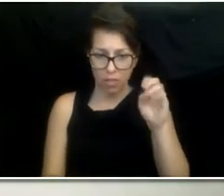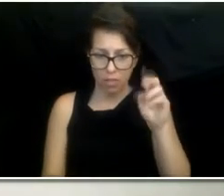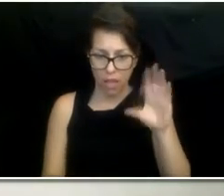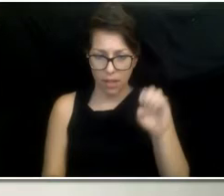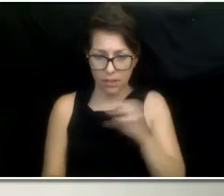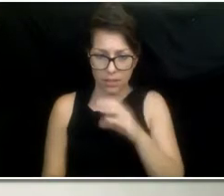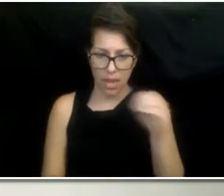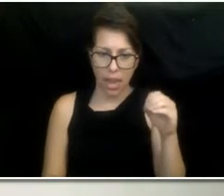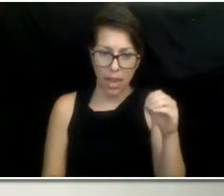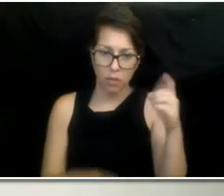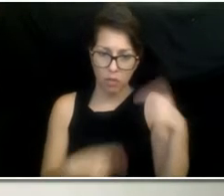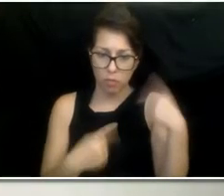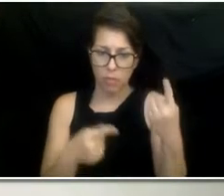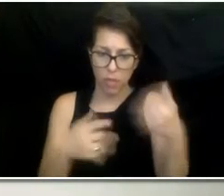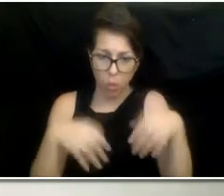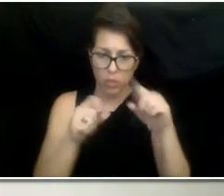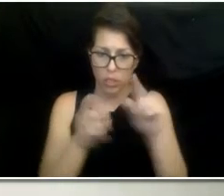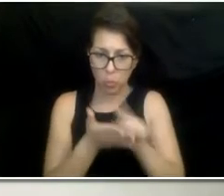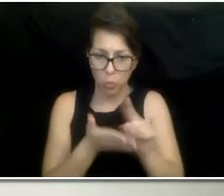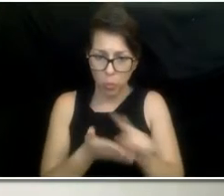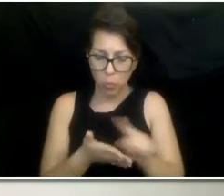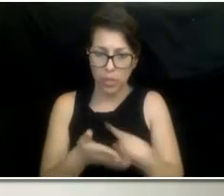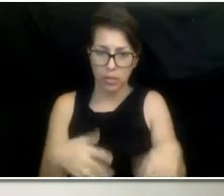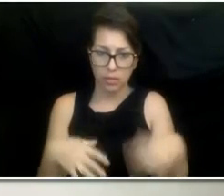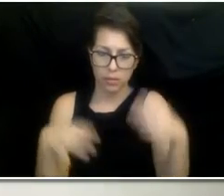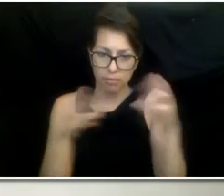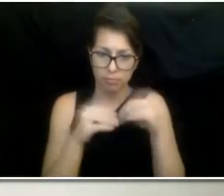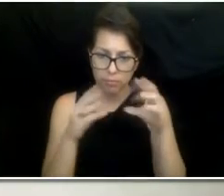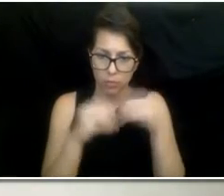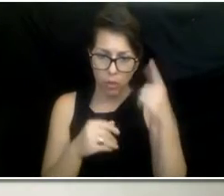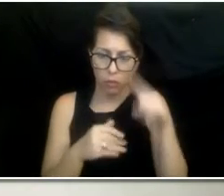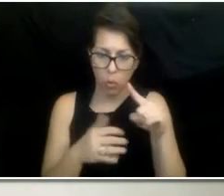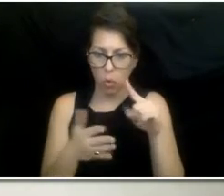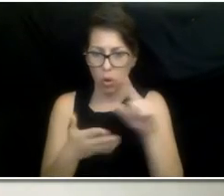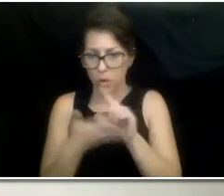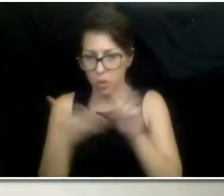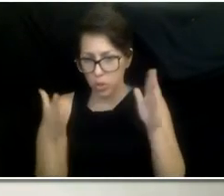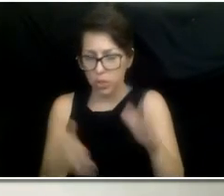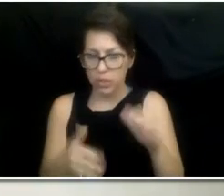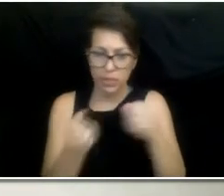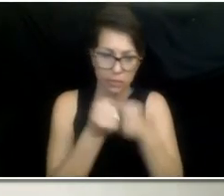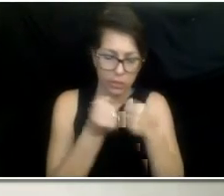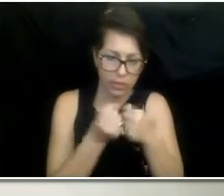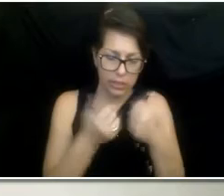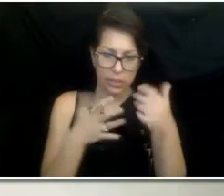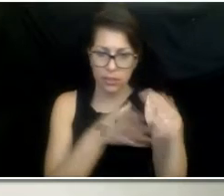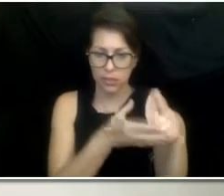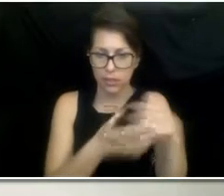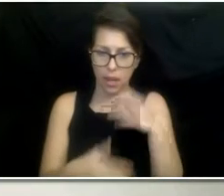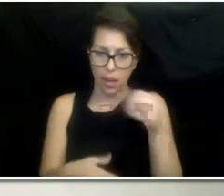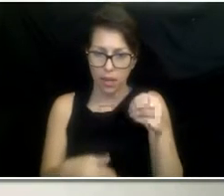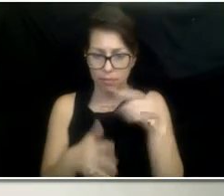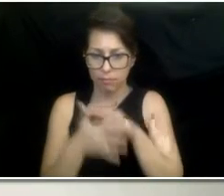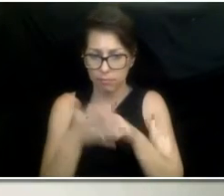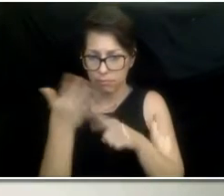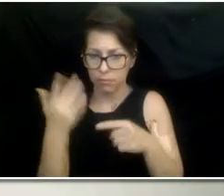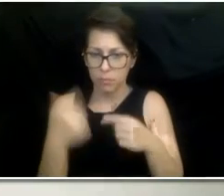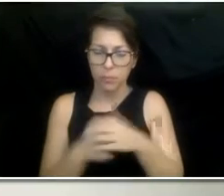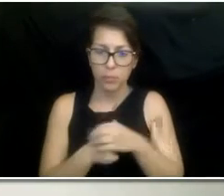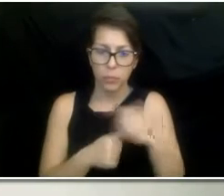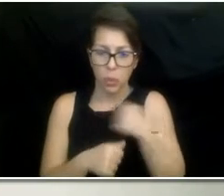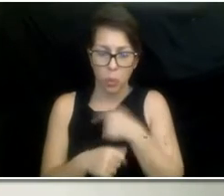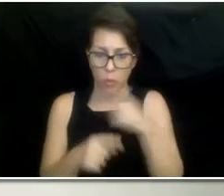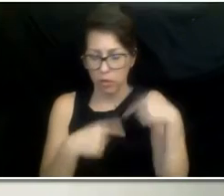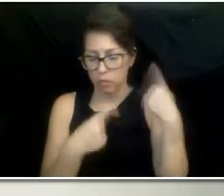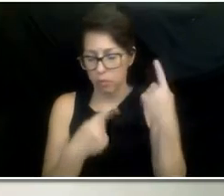those harms and prevent reoffending our supervisor release program provides a community supervision alternative to pre-trial detention and programming specific to